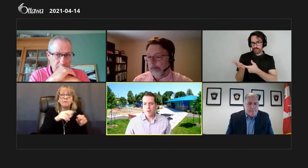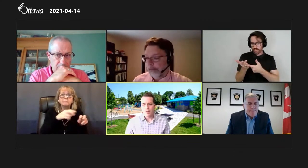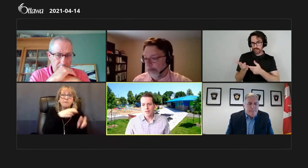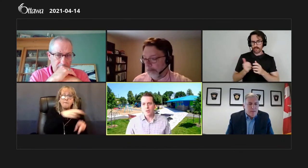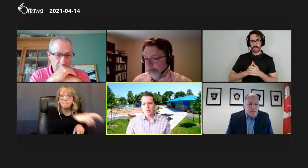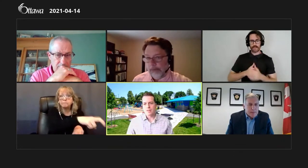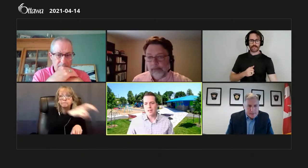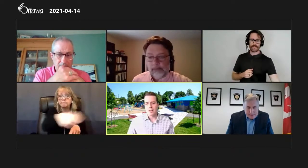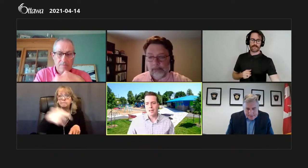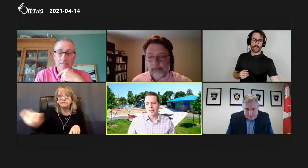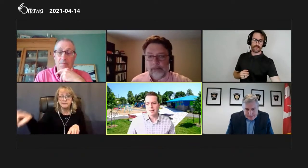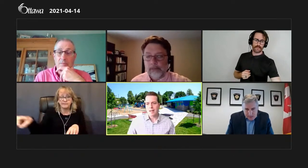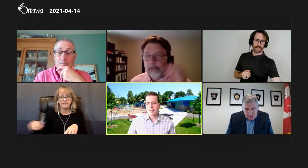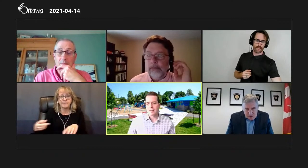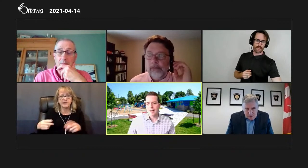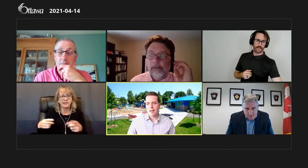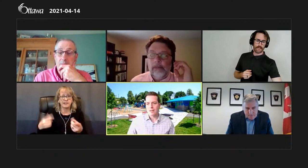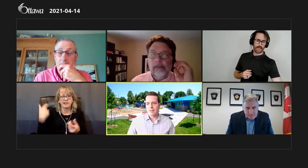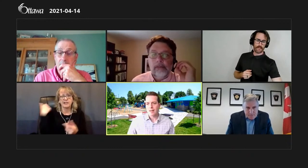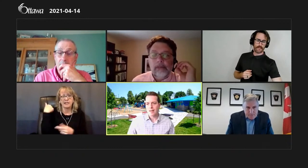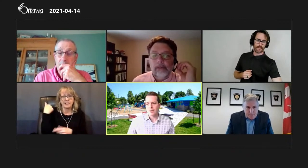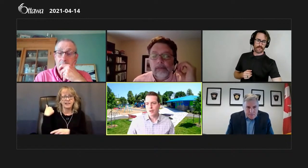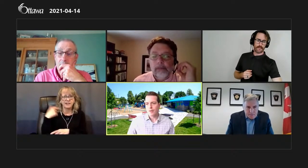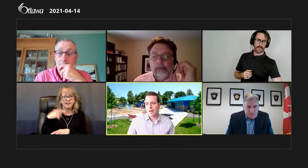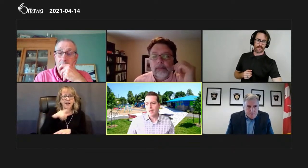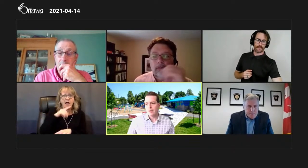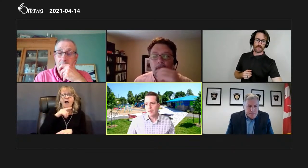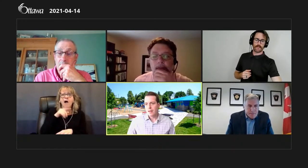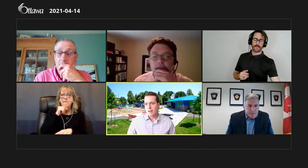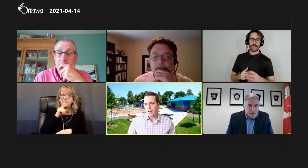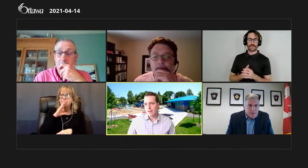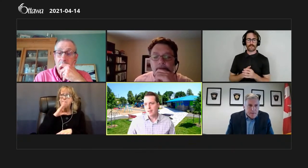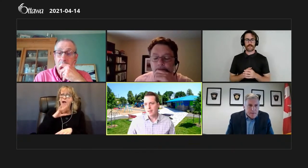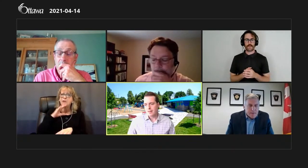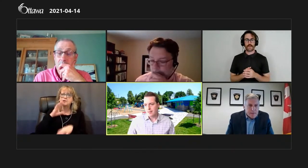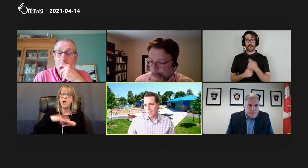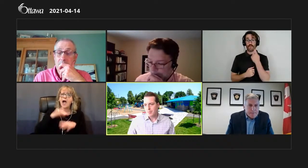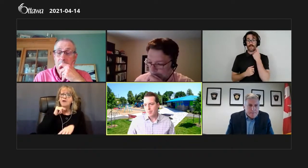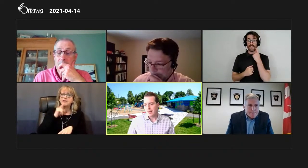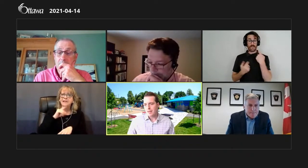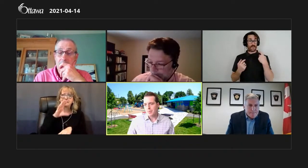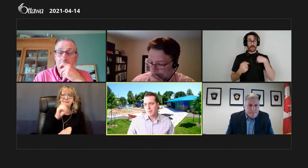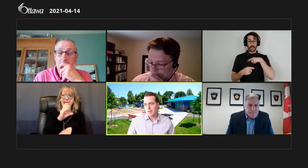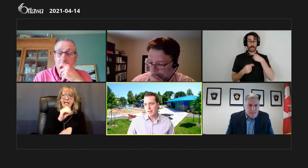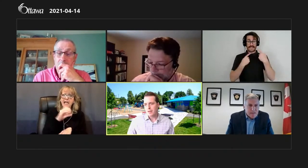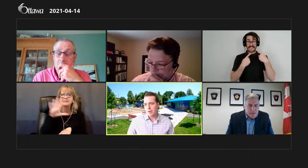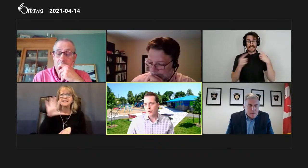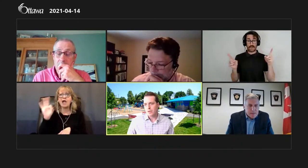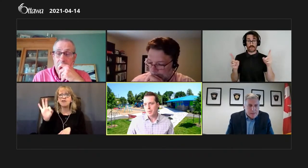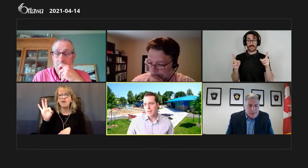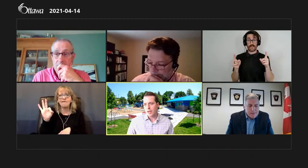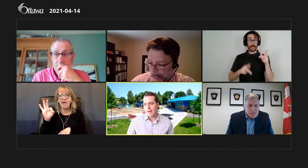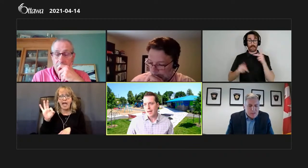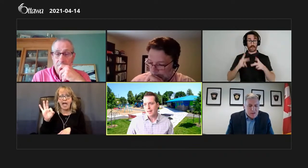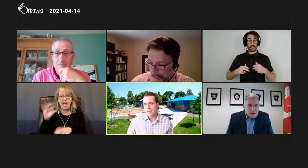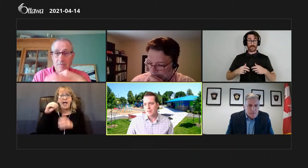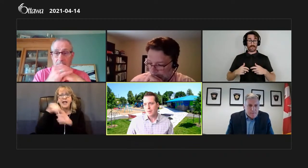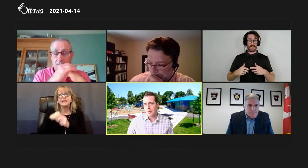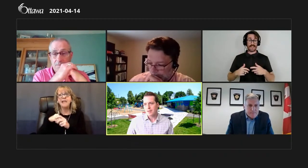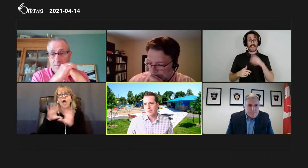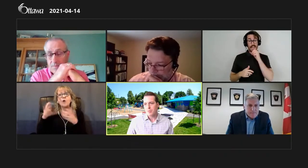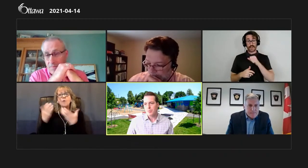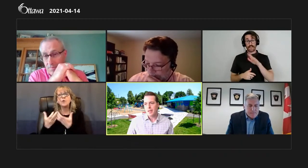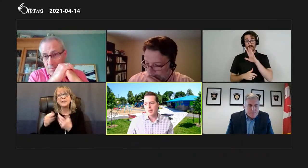Récemment, on a annoncé que les résidents 50 à 59 ans... We announced really recently that residents age 50 to